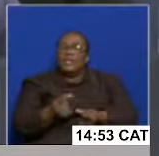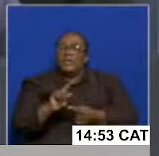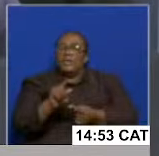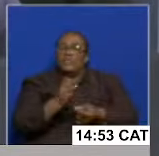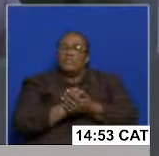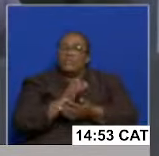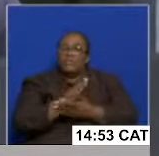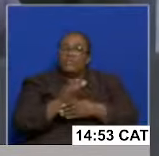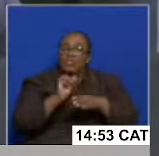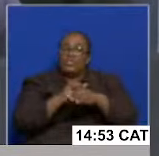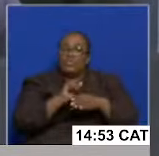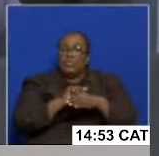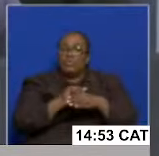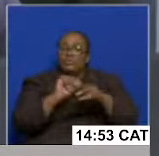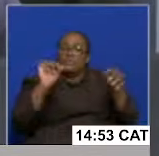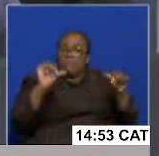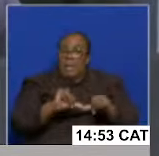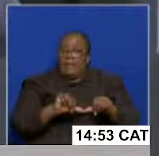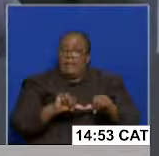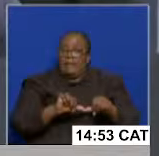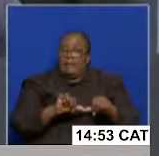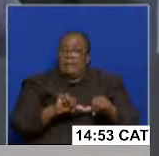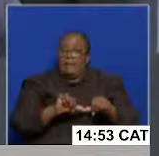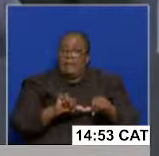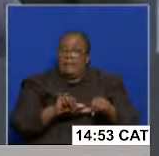your back? That's really what I'm getting at.